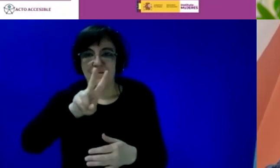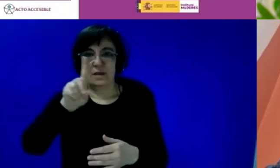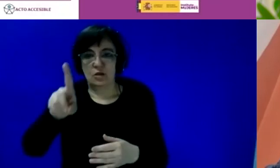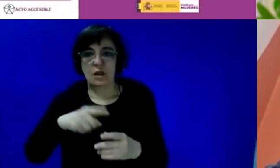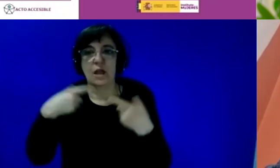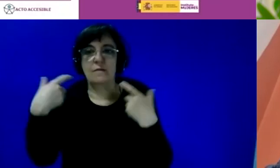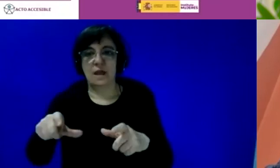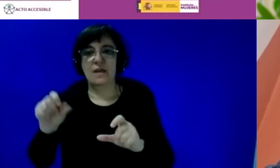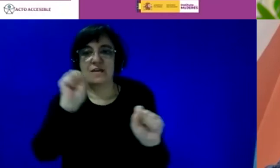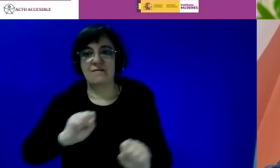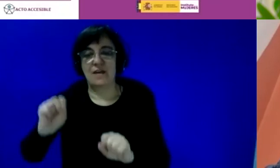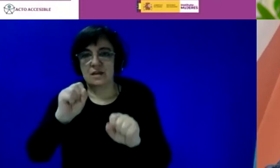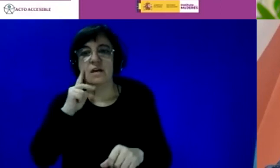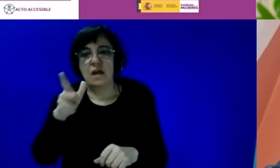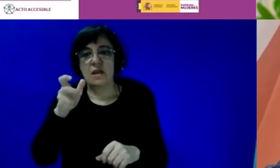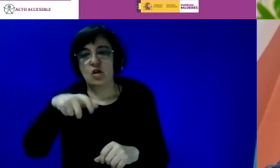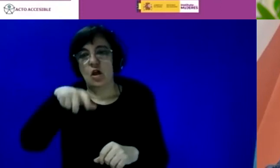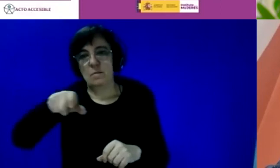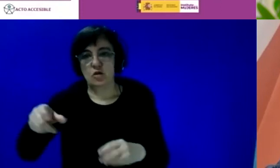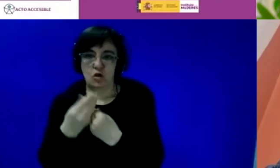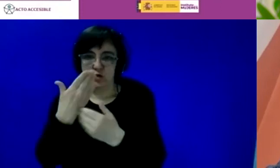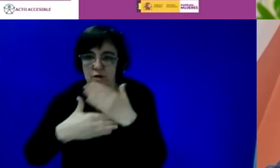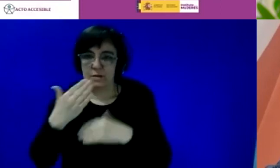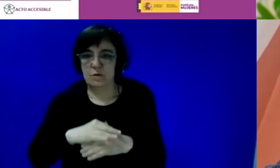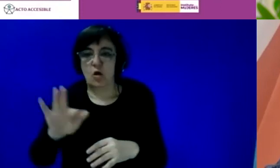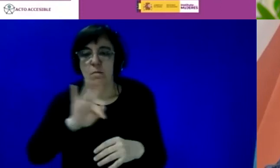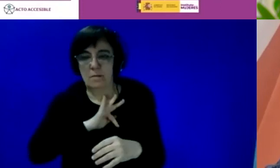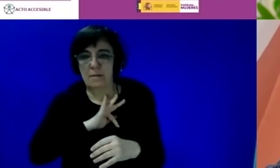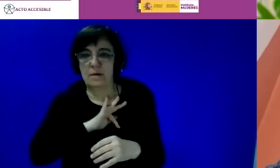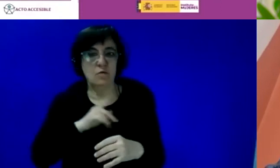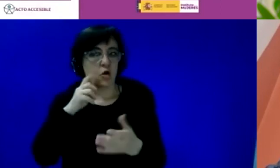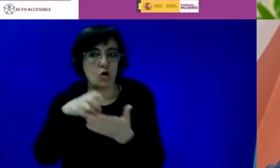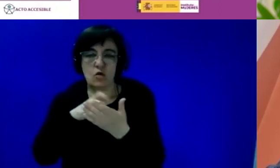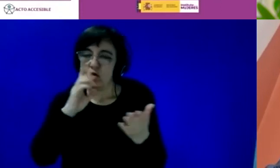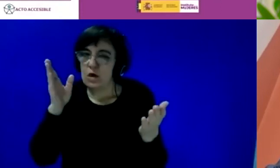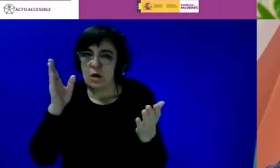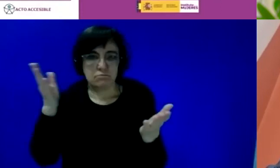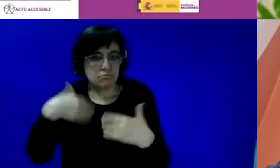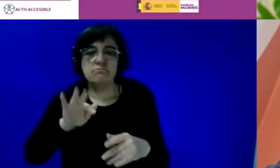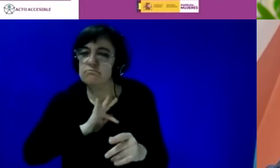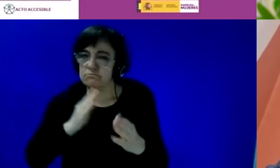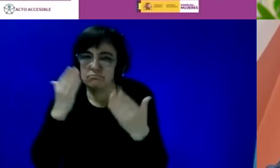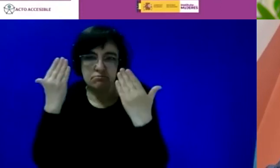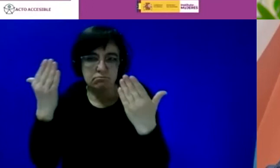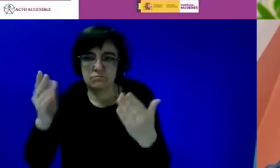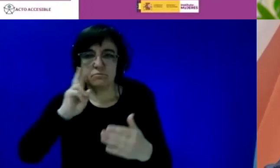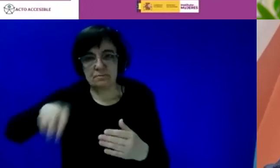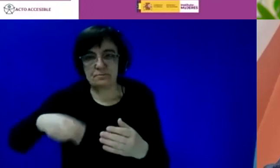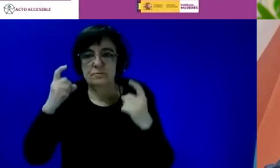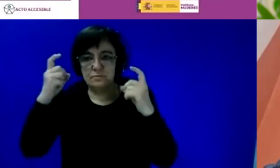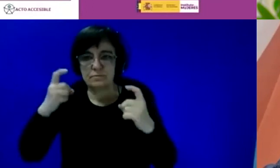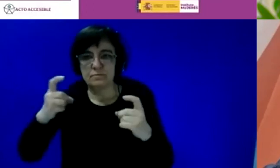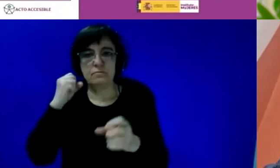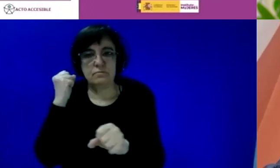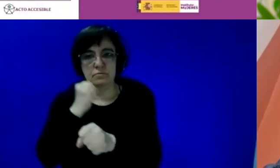Queen Letizia Awards in the Advocacy for Persons with Disabilities category. Very well, very much